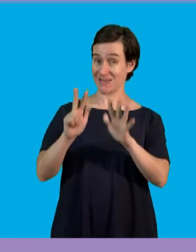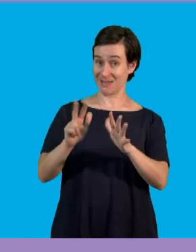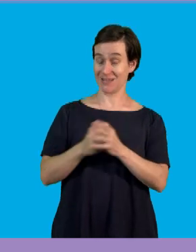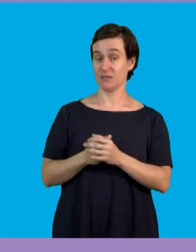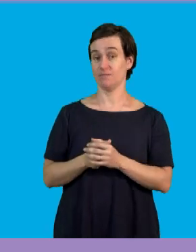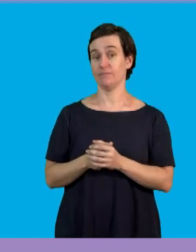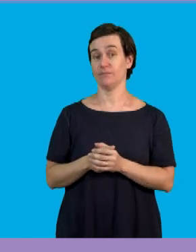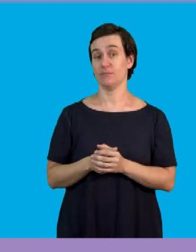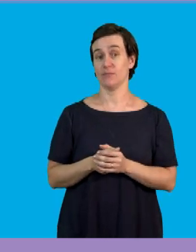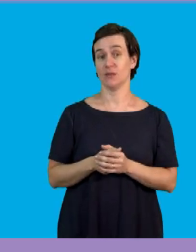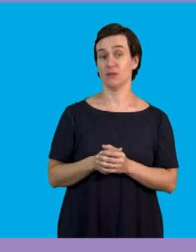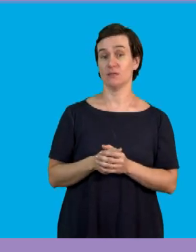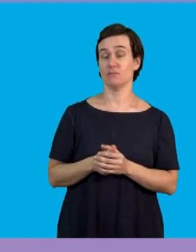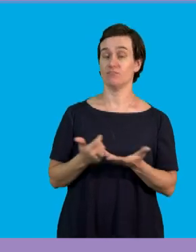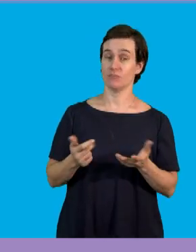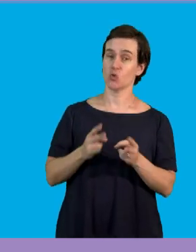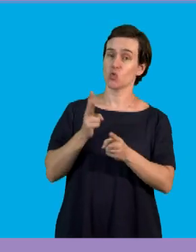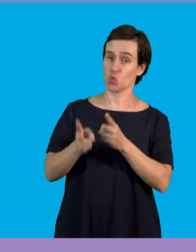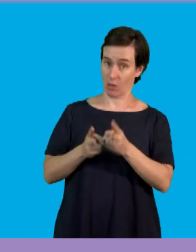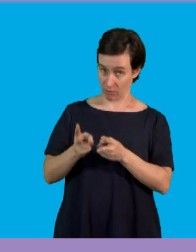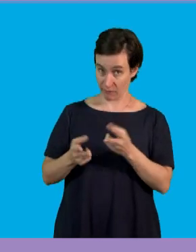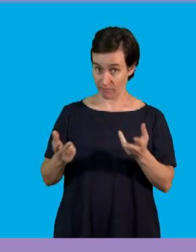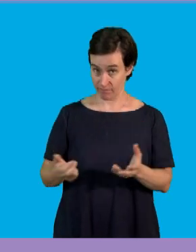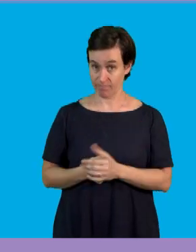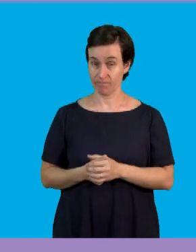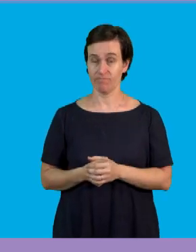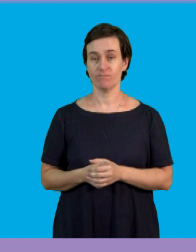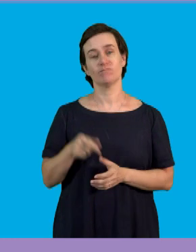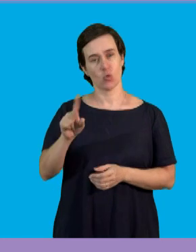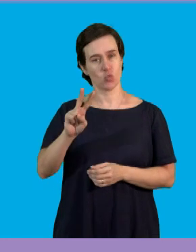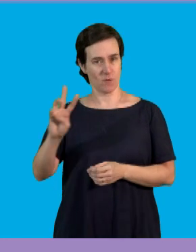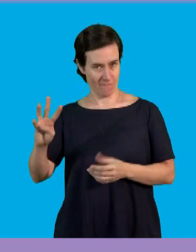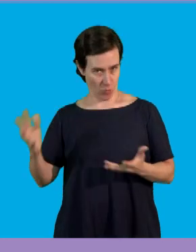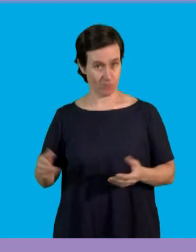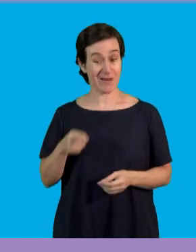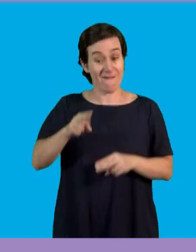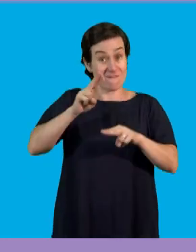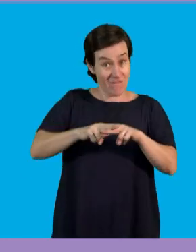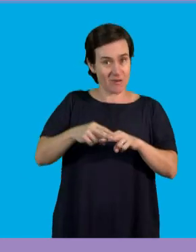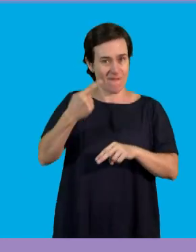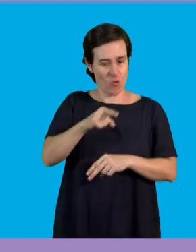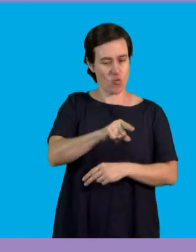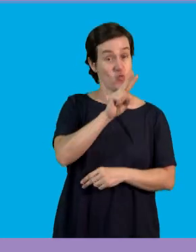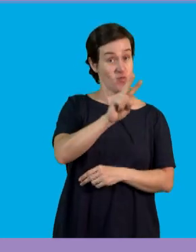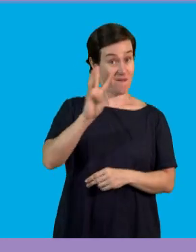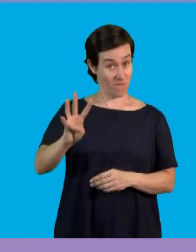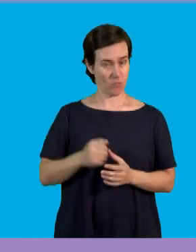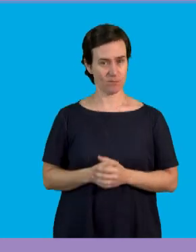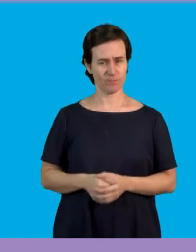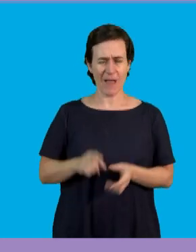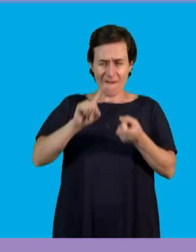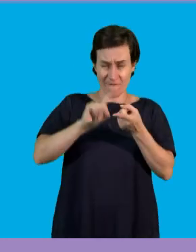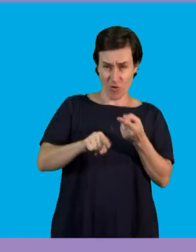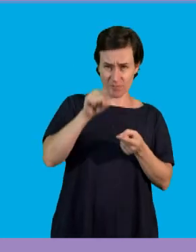8, and 12, and 24. Right? So from that list